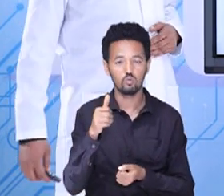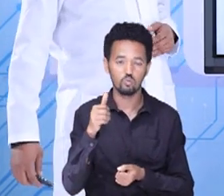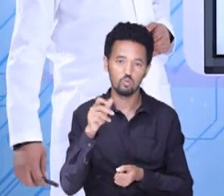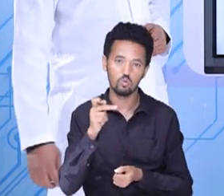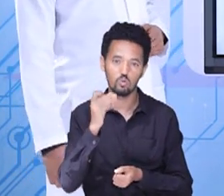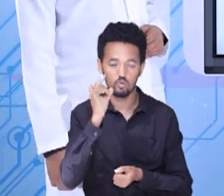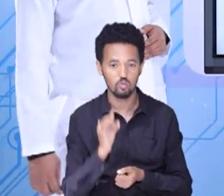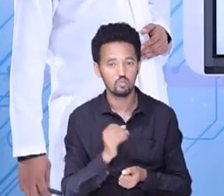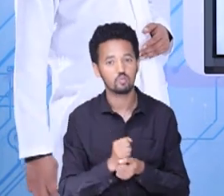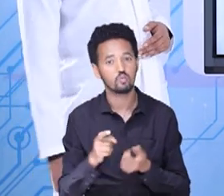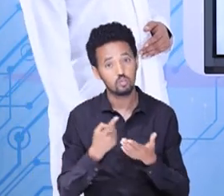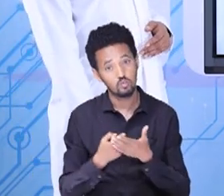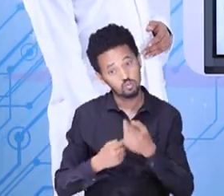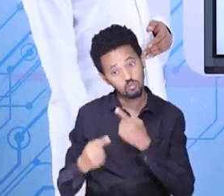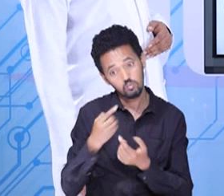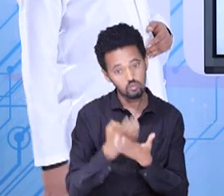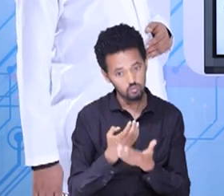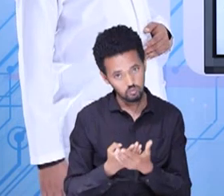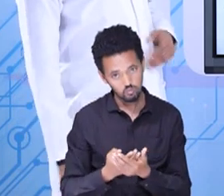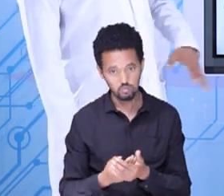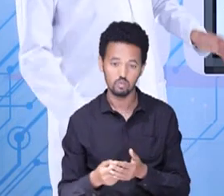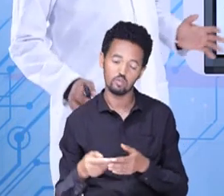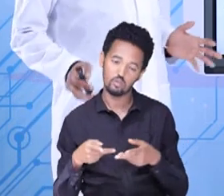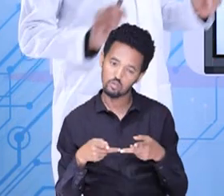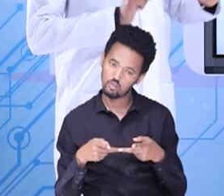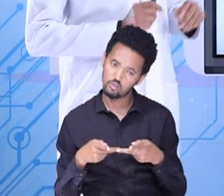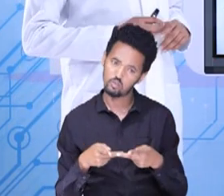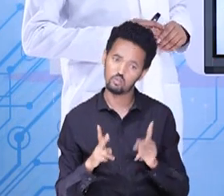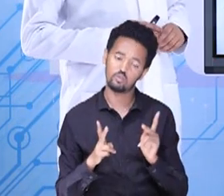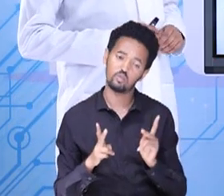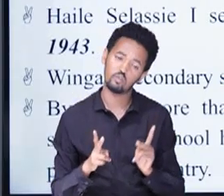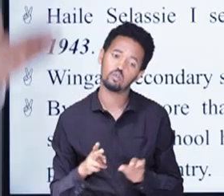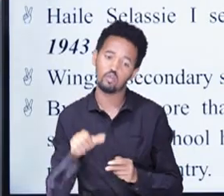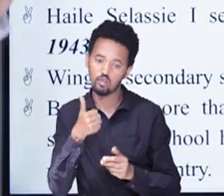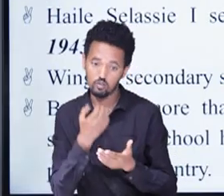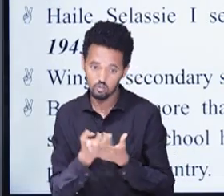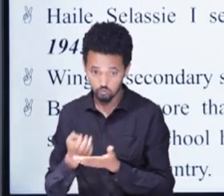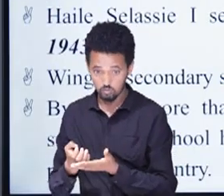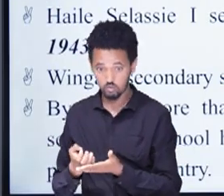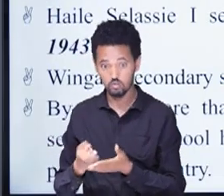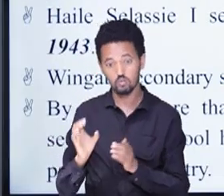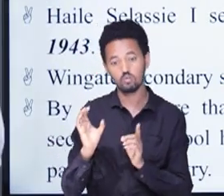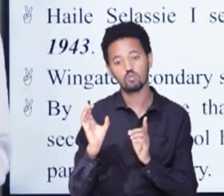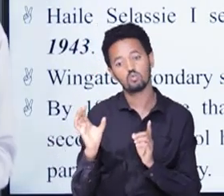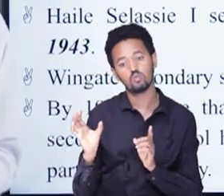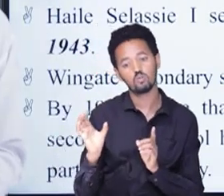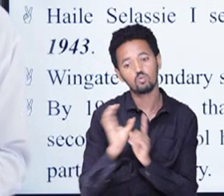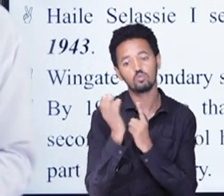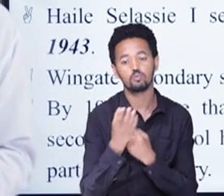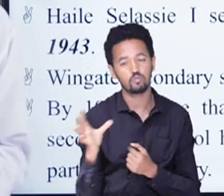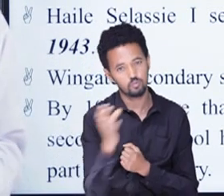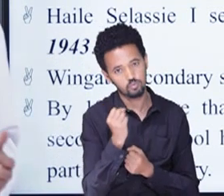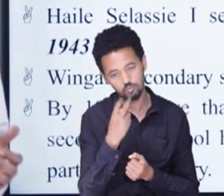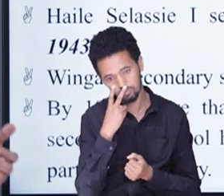are the main source of income for the government. The other one, education. The modern education in Ethiopian history